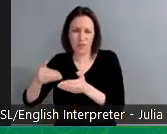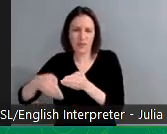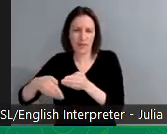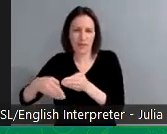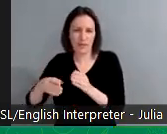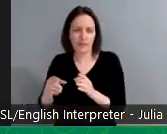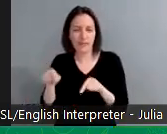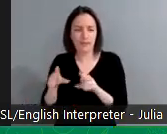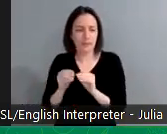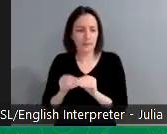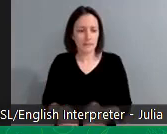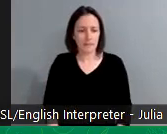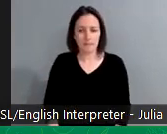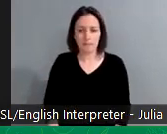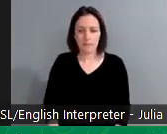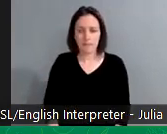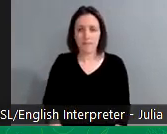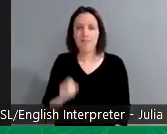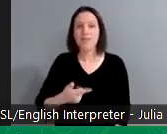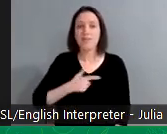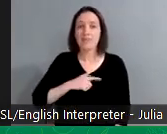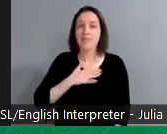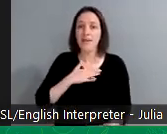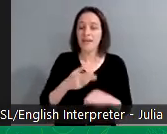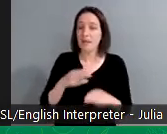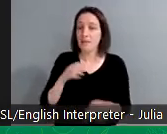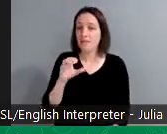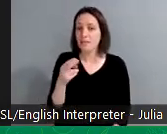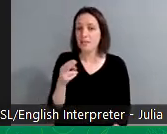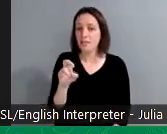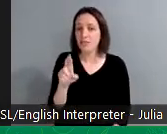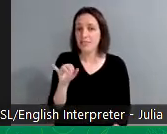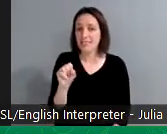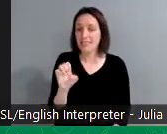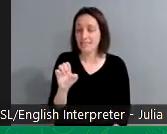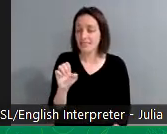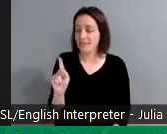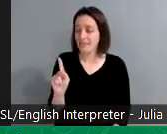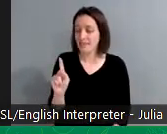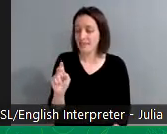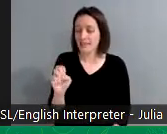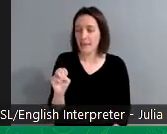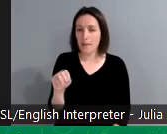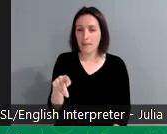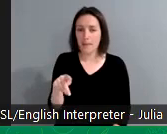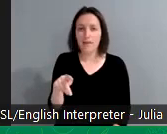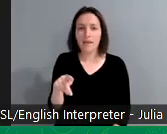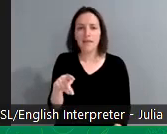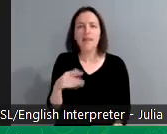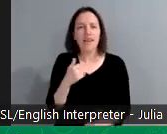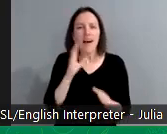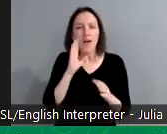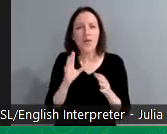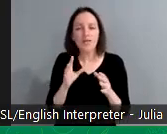All right, my name is Cherise Kemp, and I will now go over the Summer EBT portion of